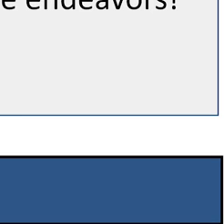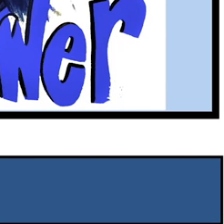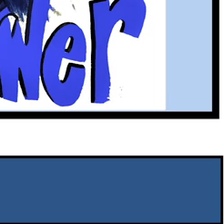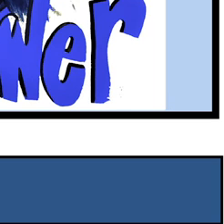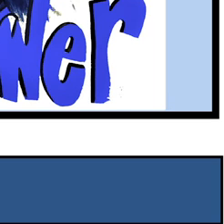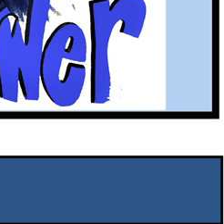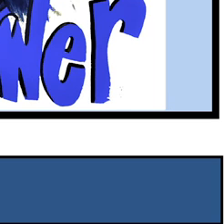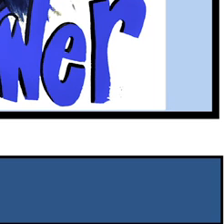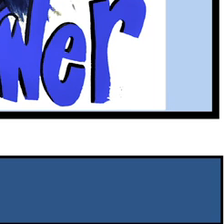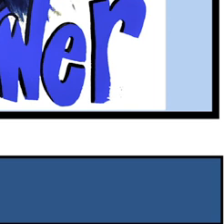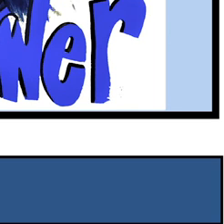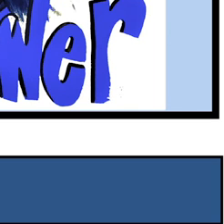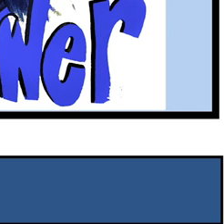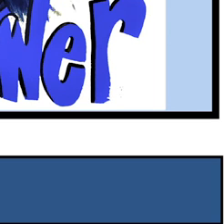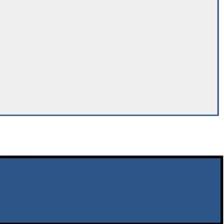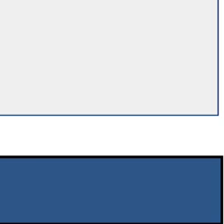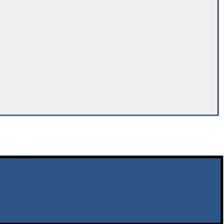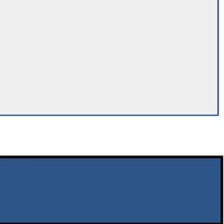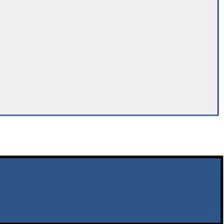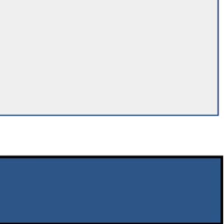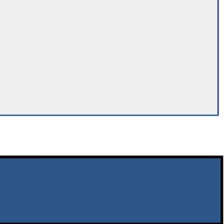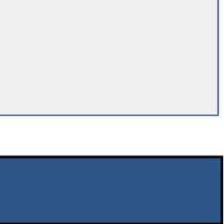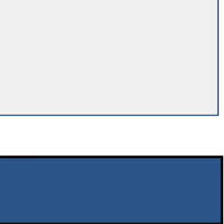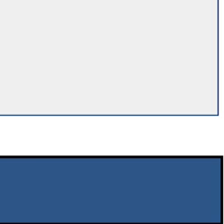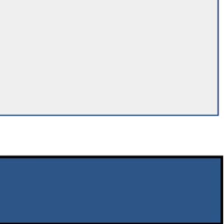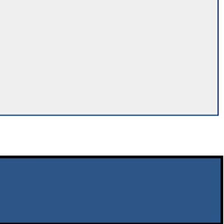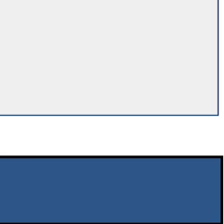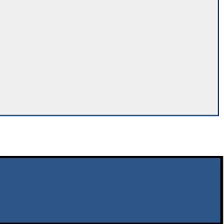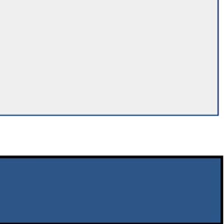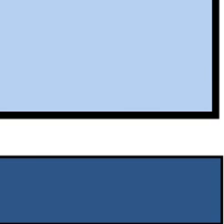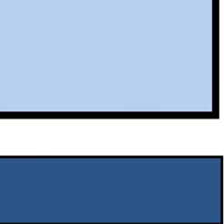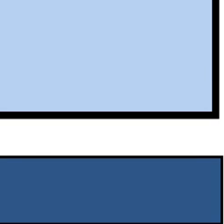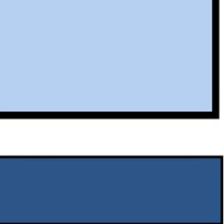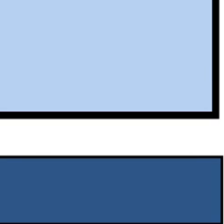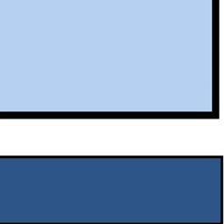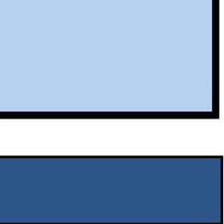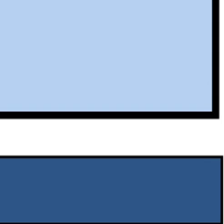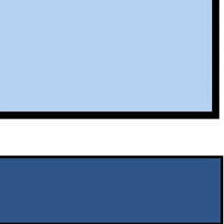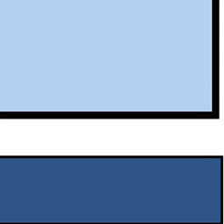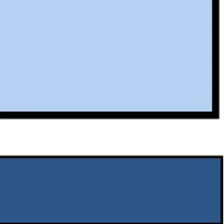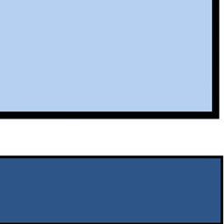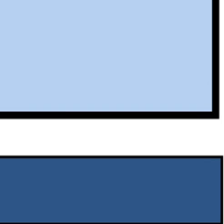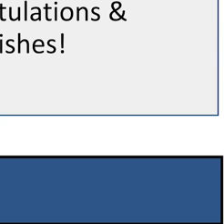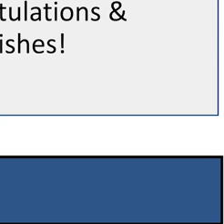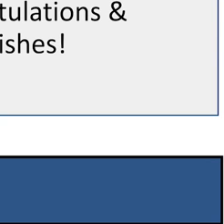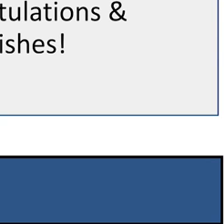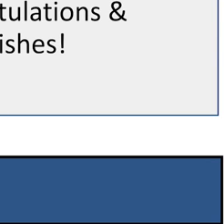Daniel. Timberly Davis. Ilir Dementyev. Nika